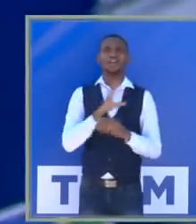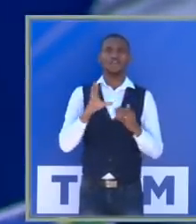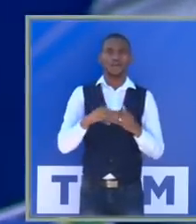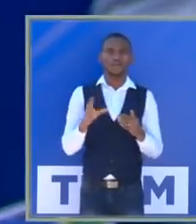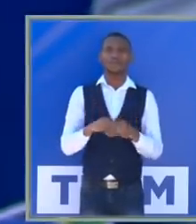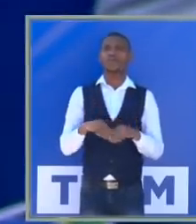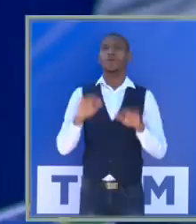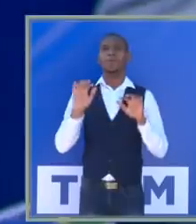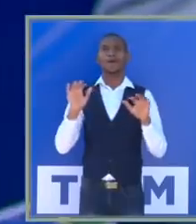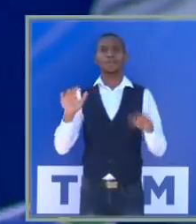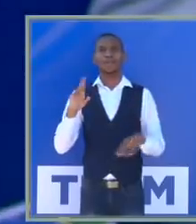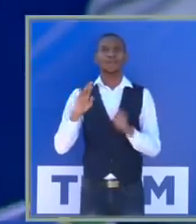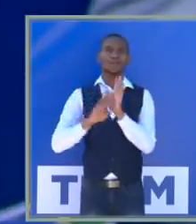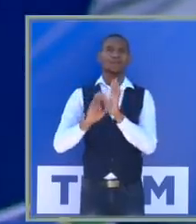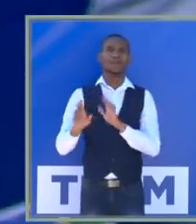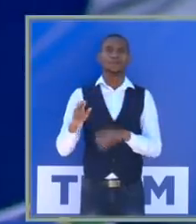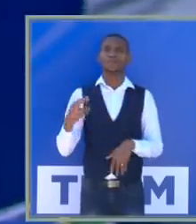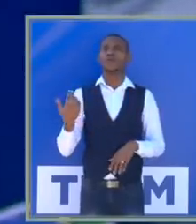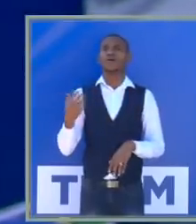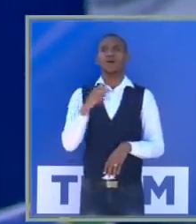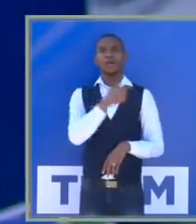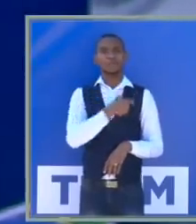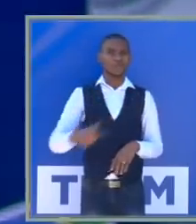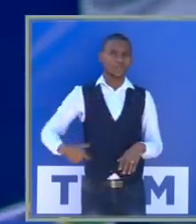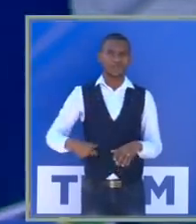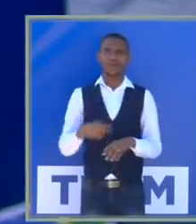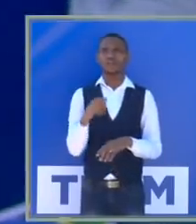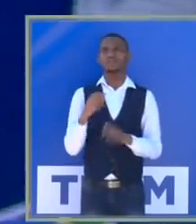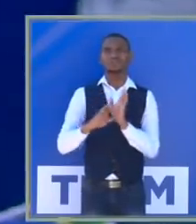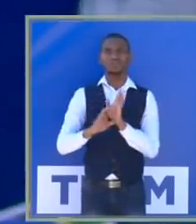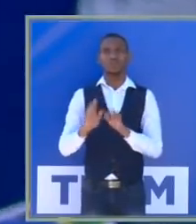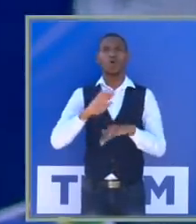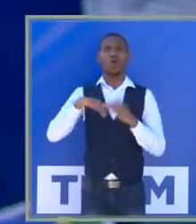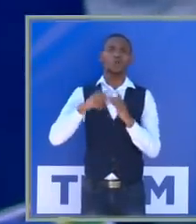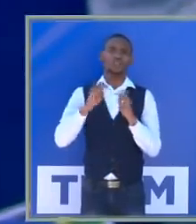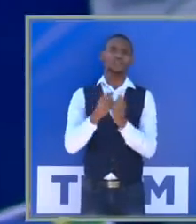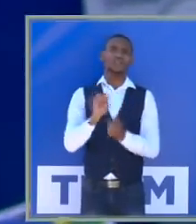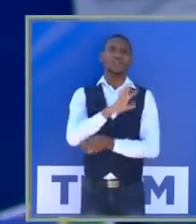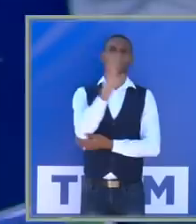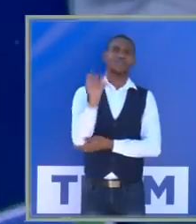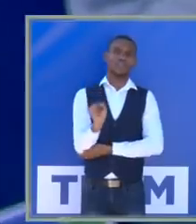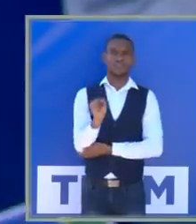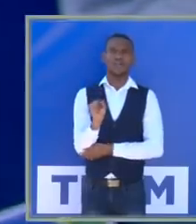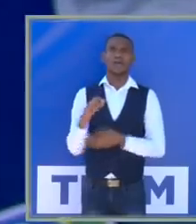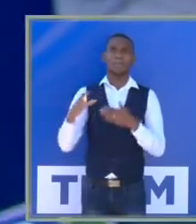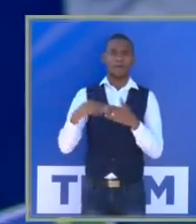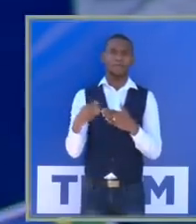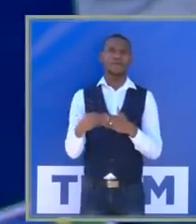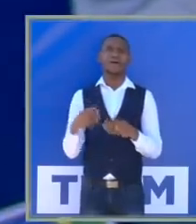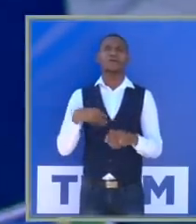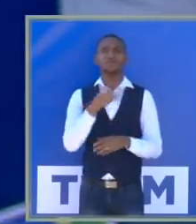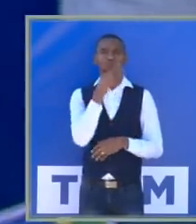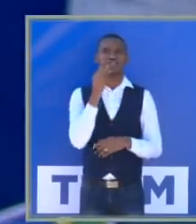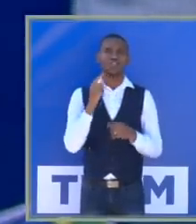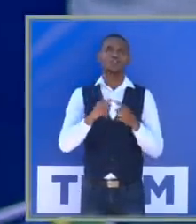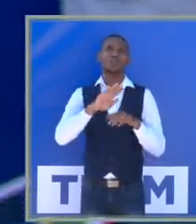public reps, to all the premier candidates, to all Team One South Africa for One's members, I want to say